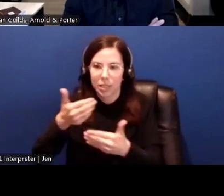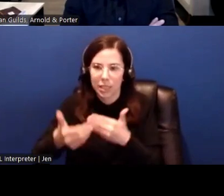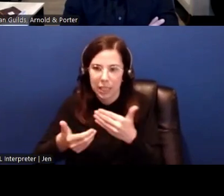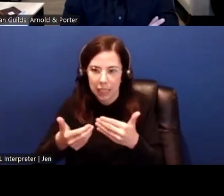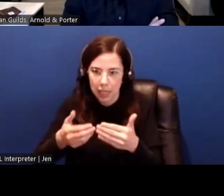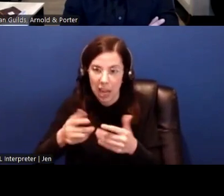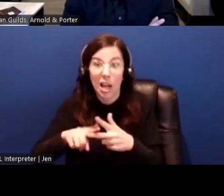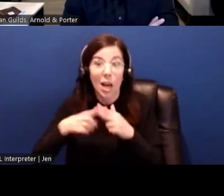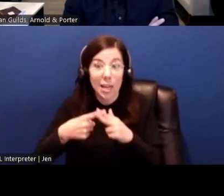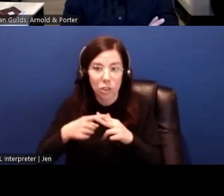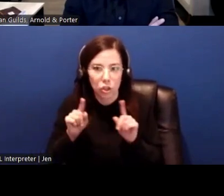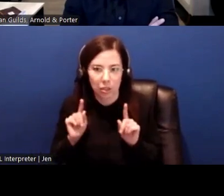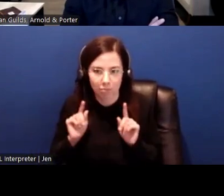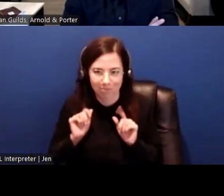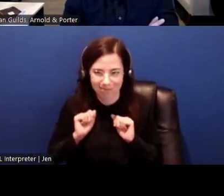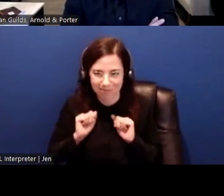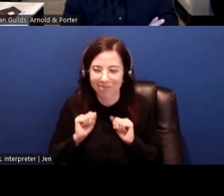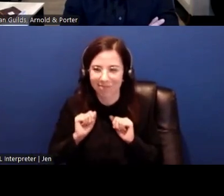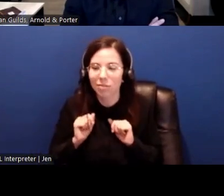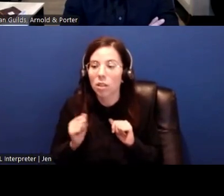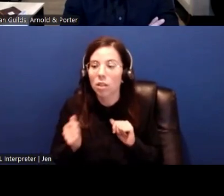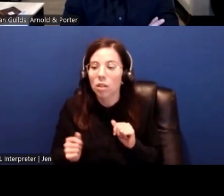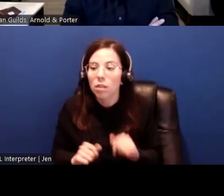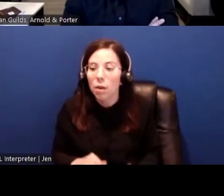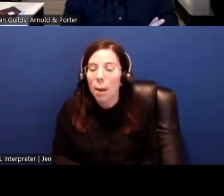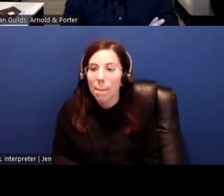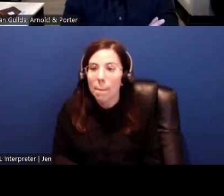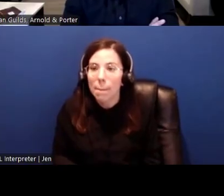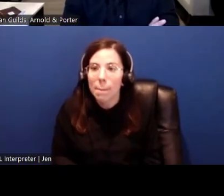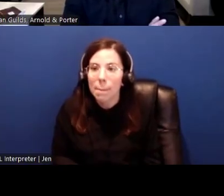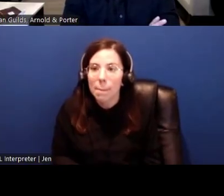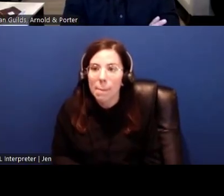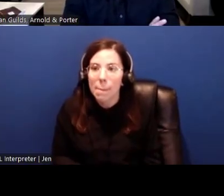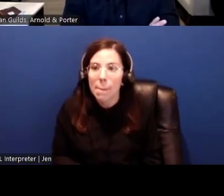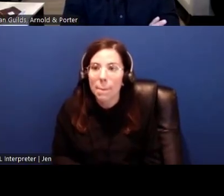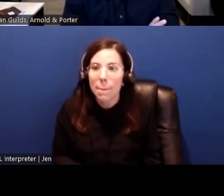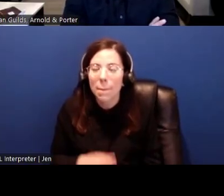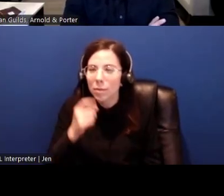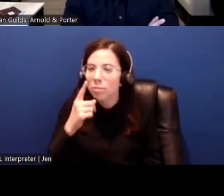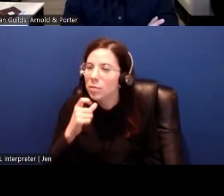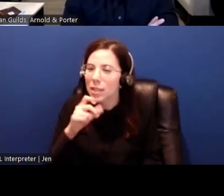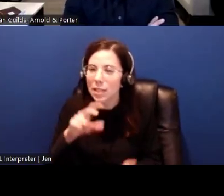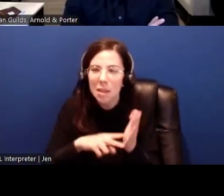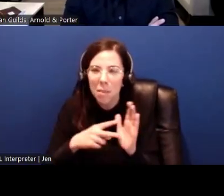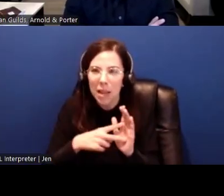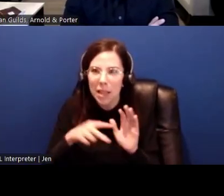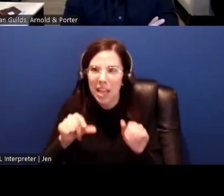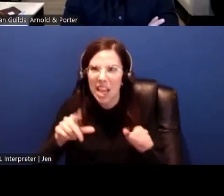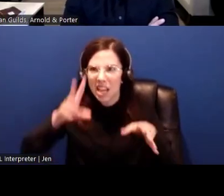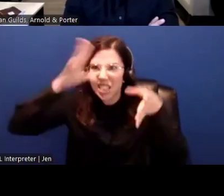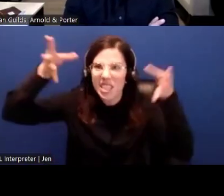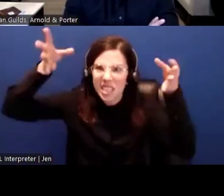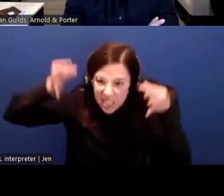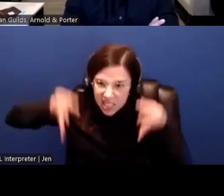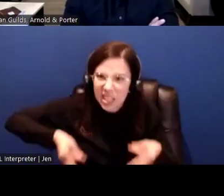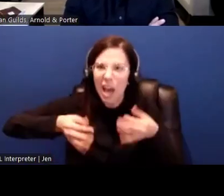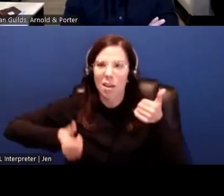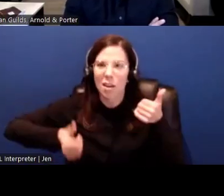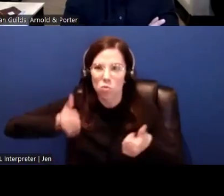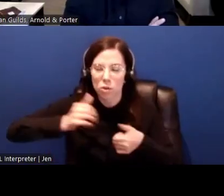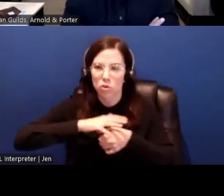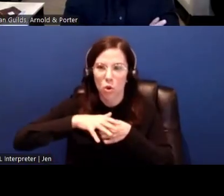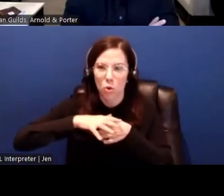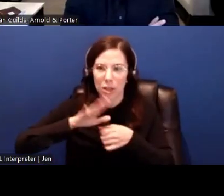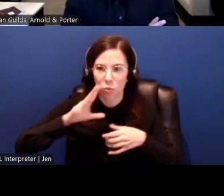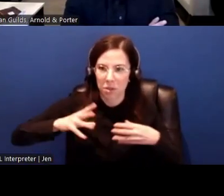initially. Now, that doesn't mean that they have an absolute right to determine which location will take the